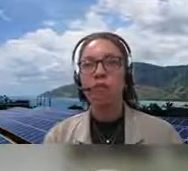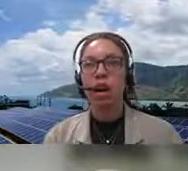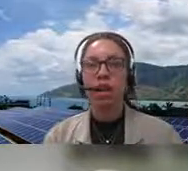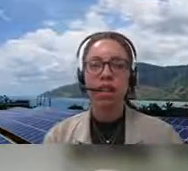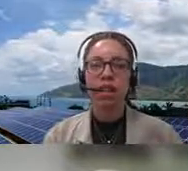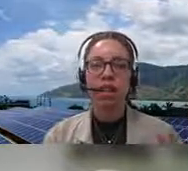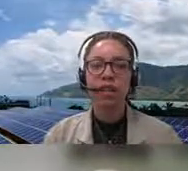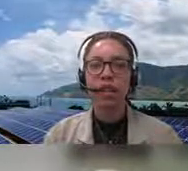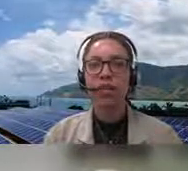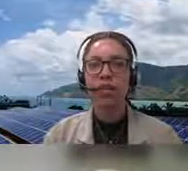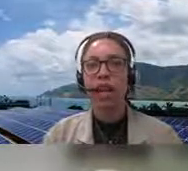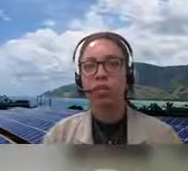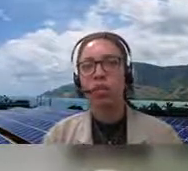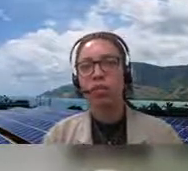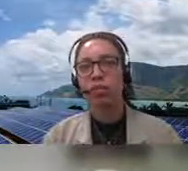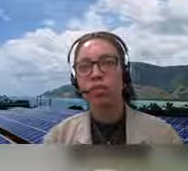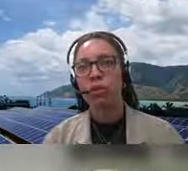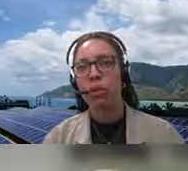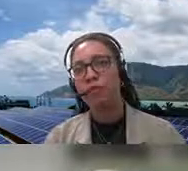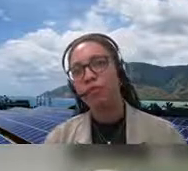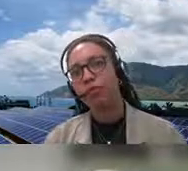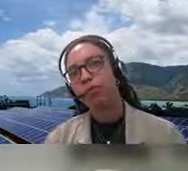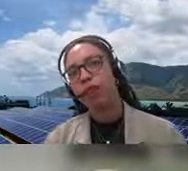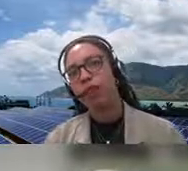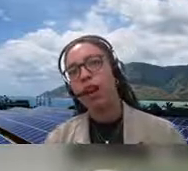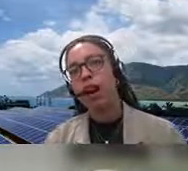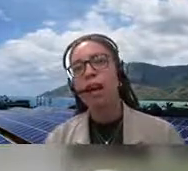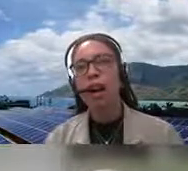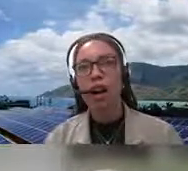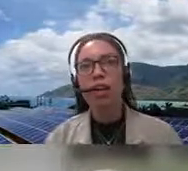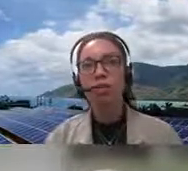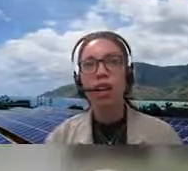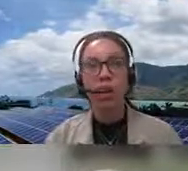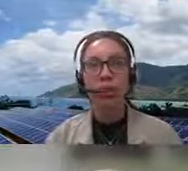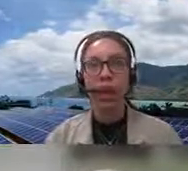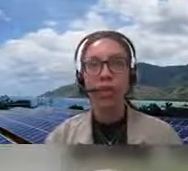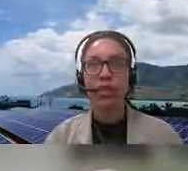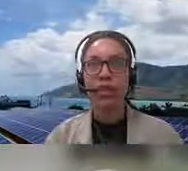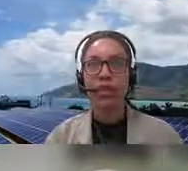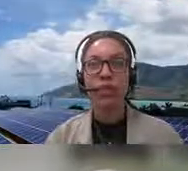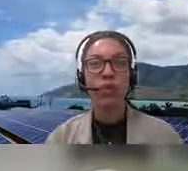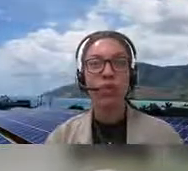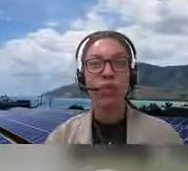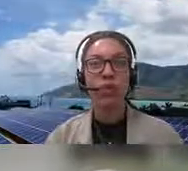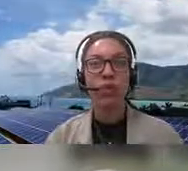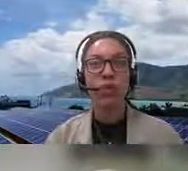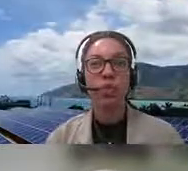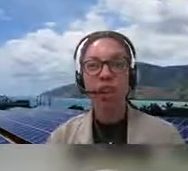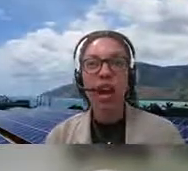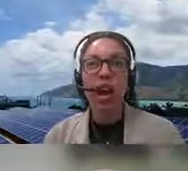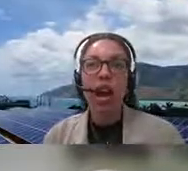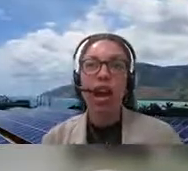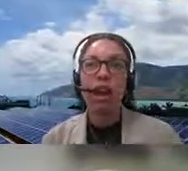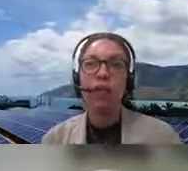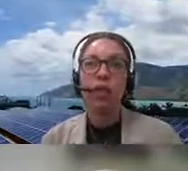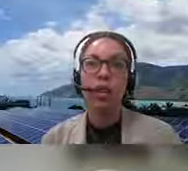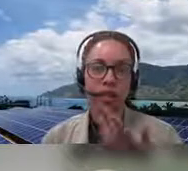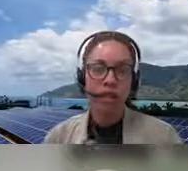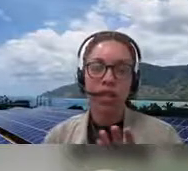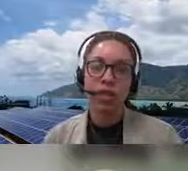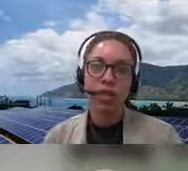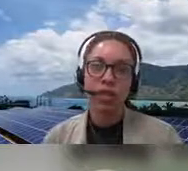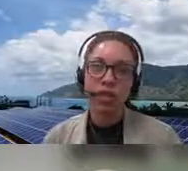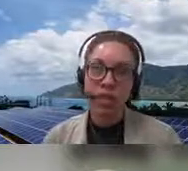wanted to keep that in mind. And speaking to what Ash mentioned before, there are various ways to receive value.